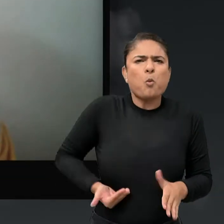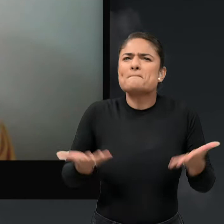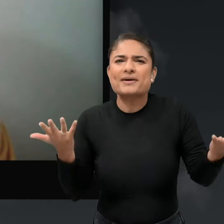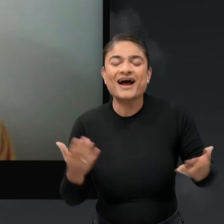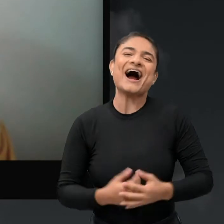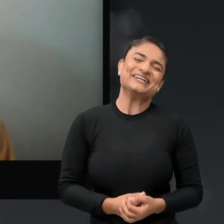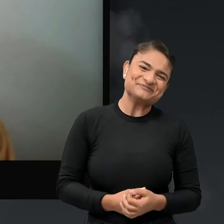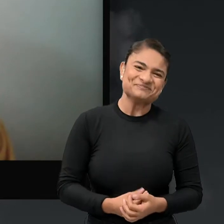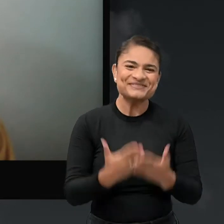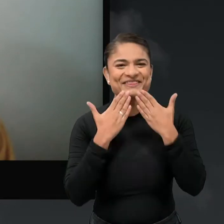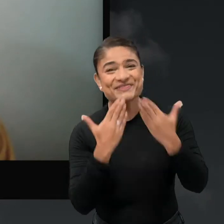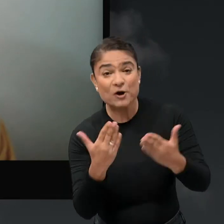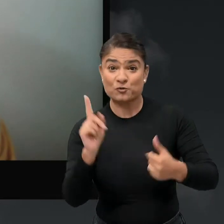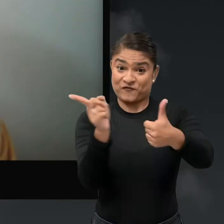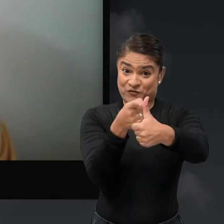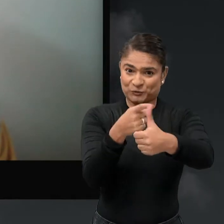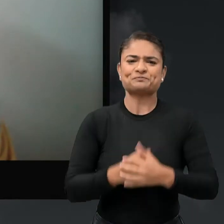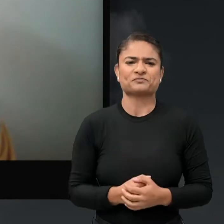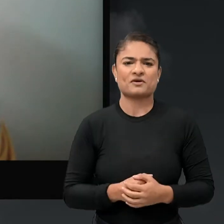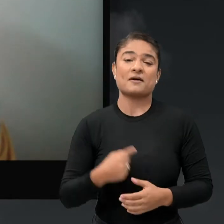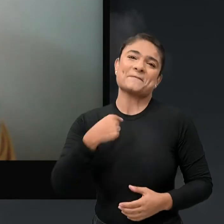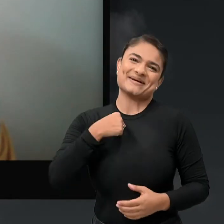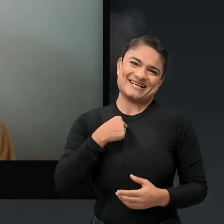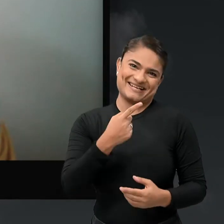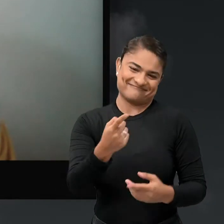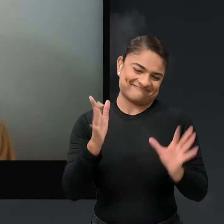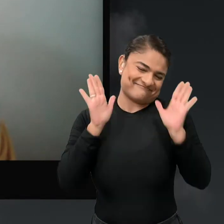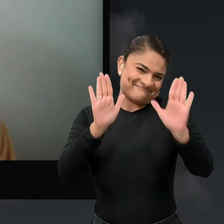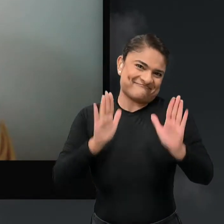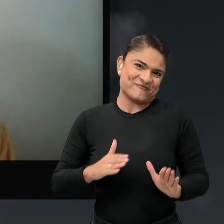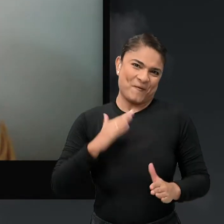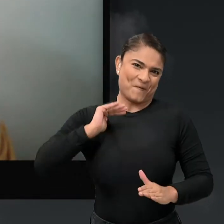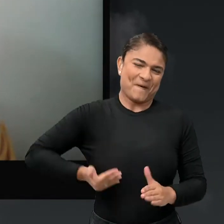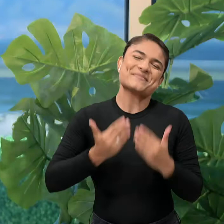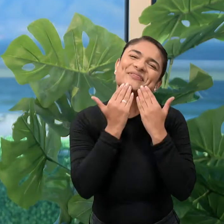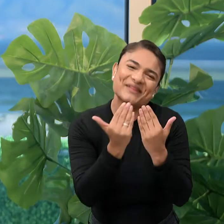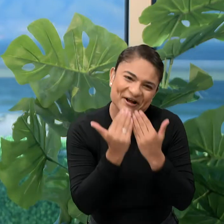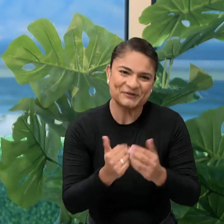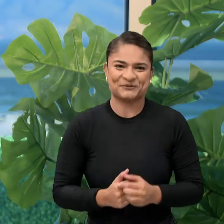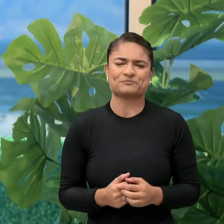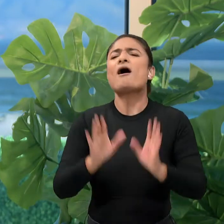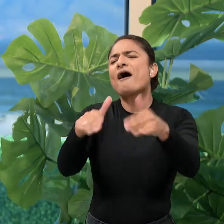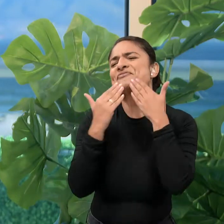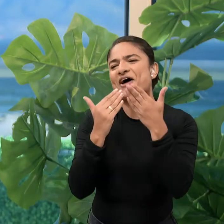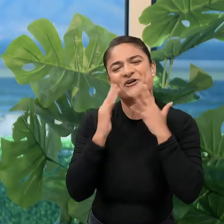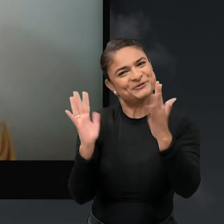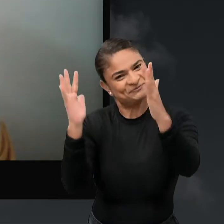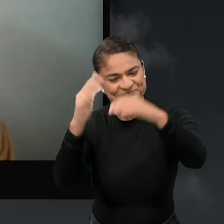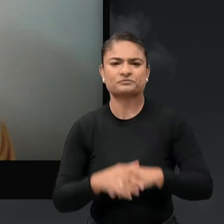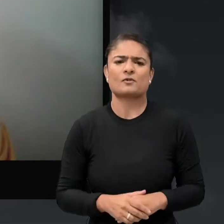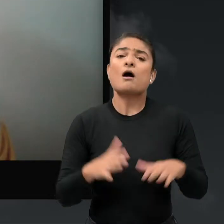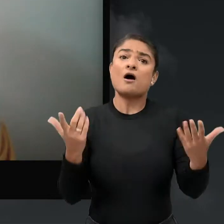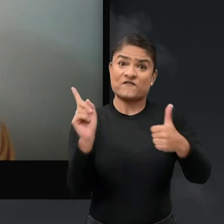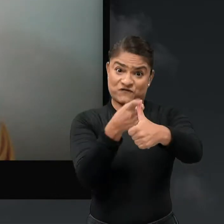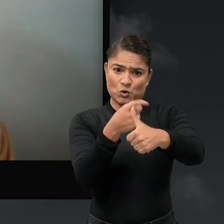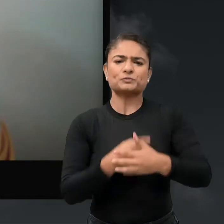you. First of all, thank you for being called a phenomenal woman. Thank you for the compliment. First of all, I